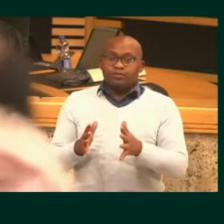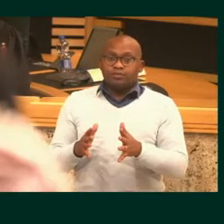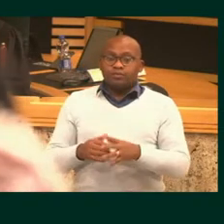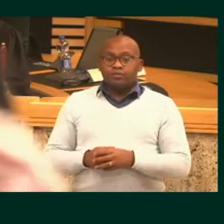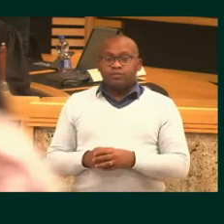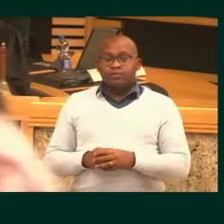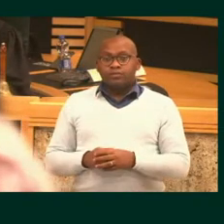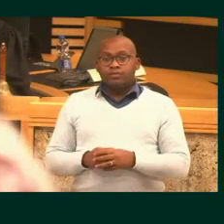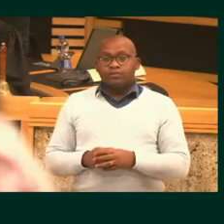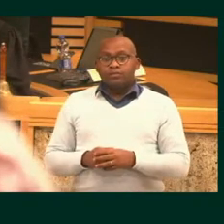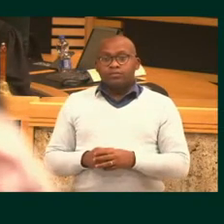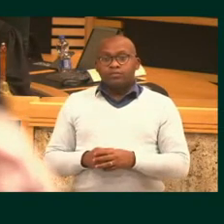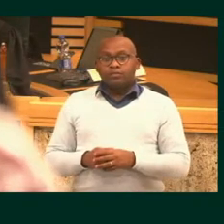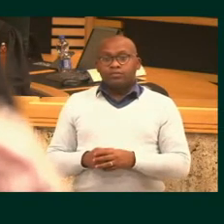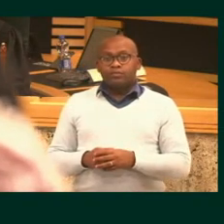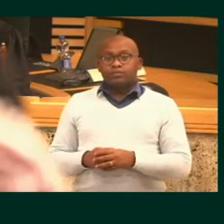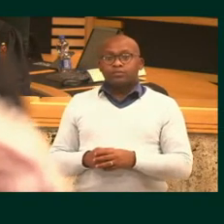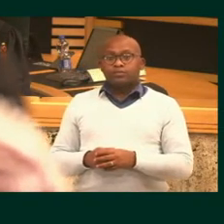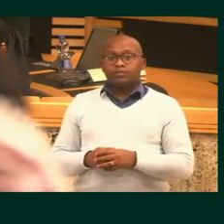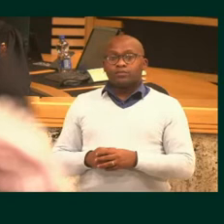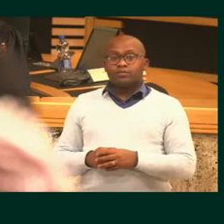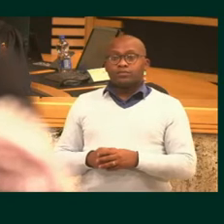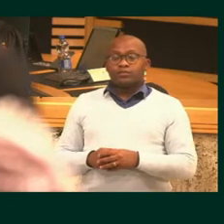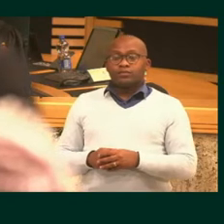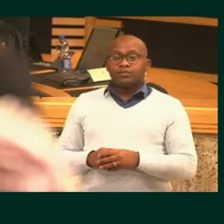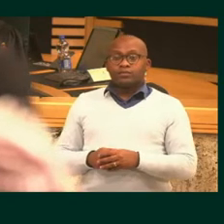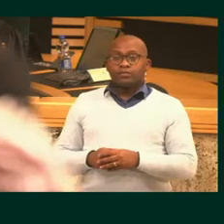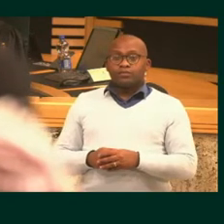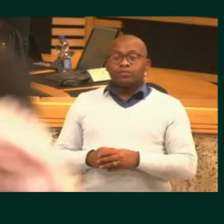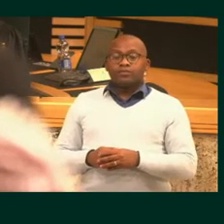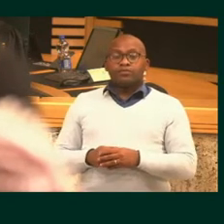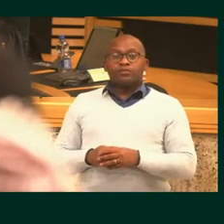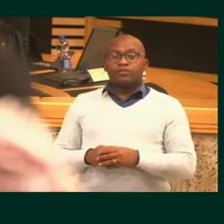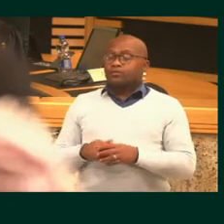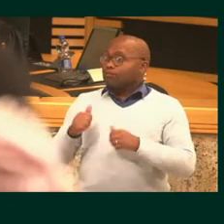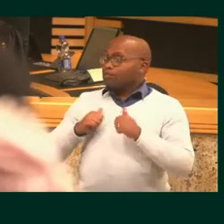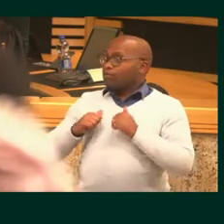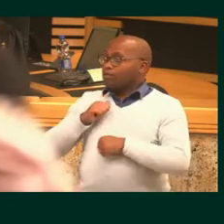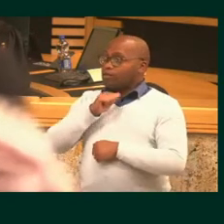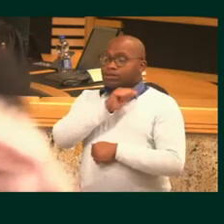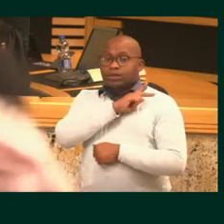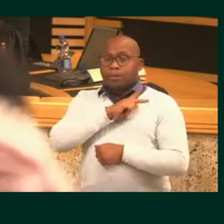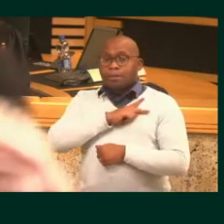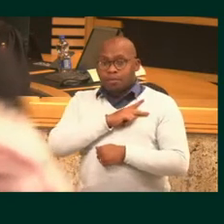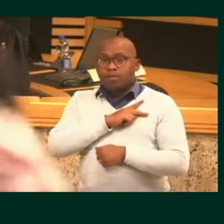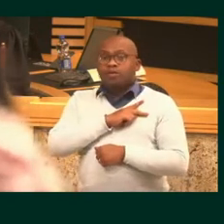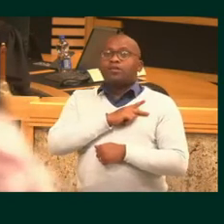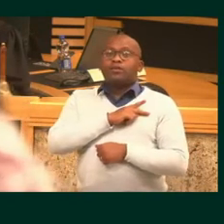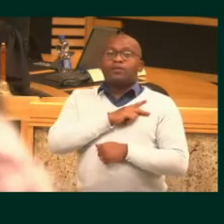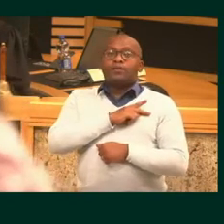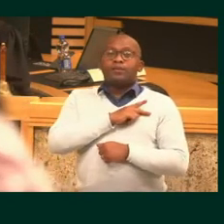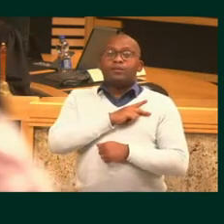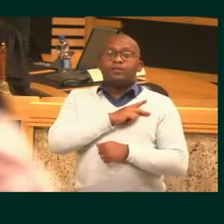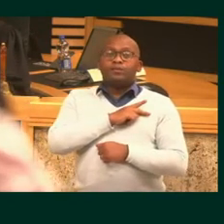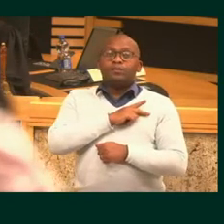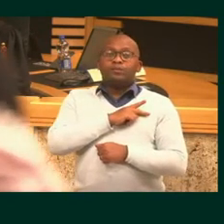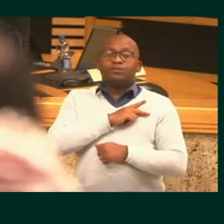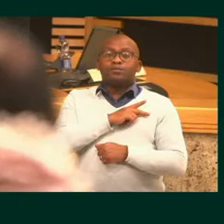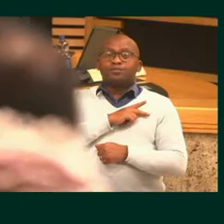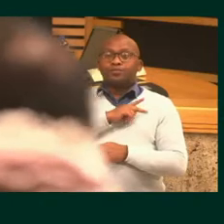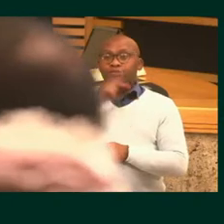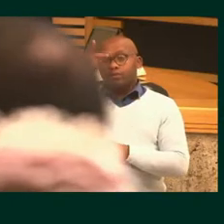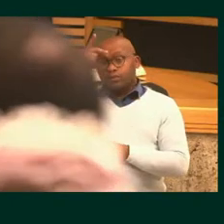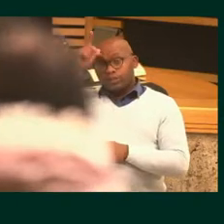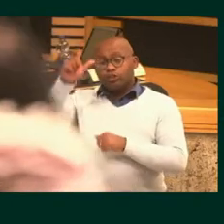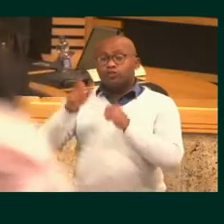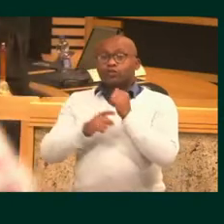speaker honorable acting Premier honorable Chief Whip